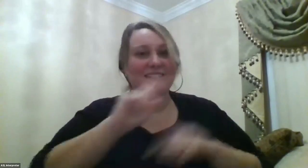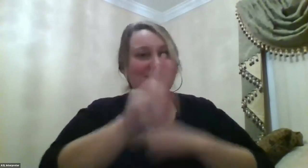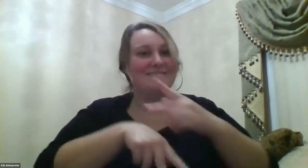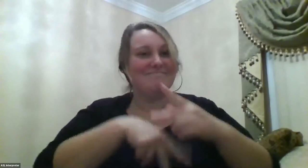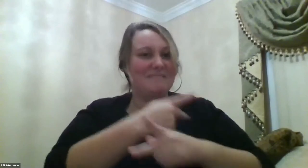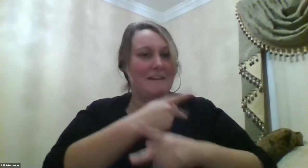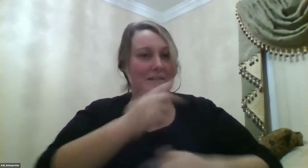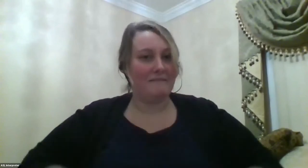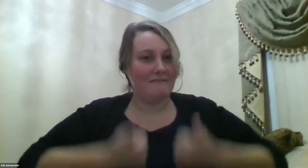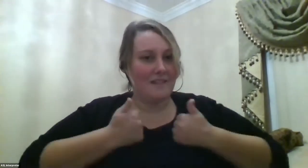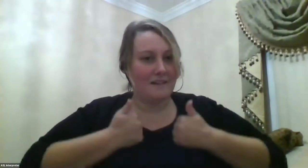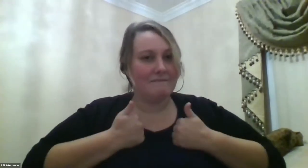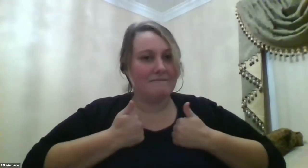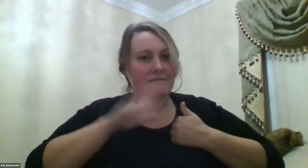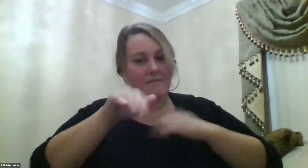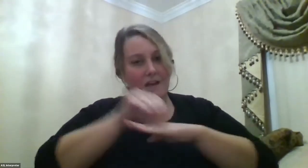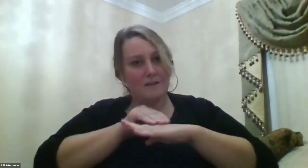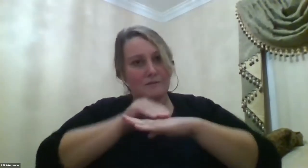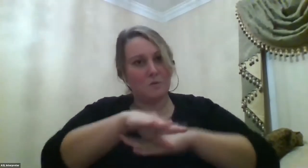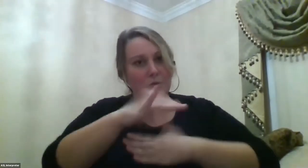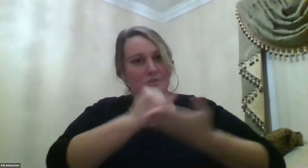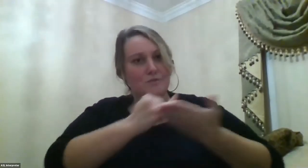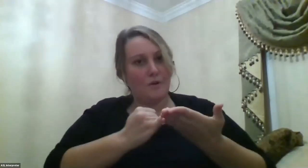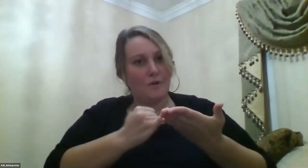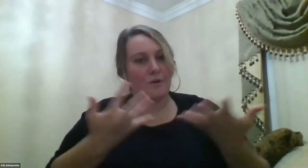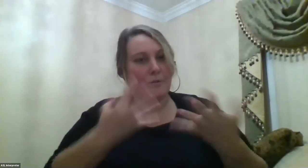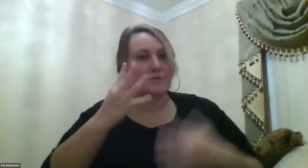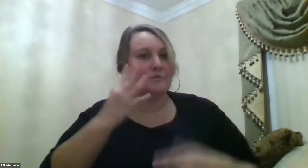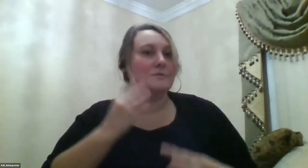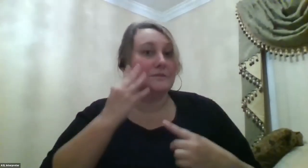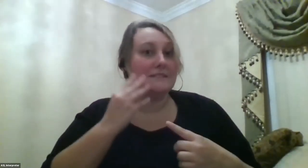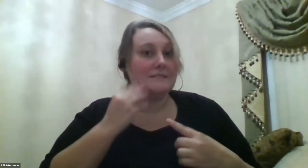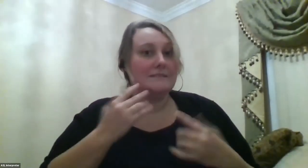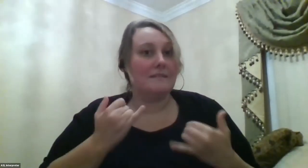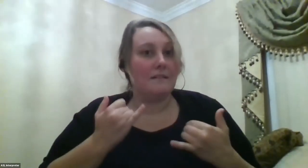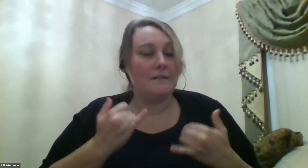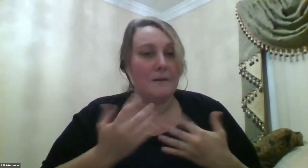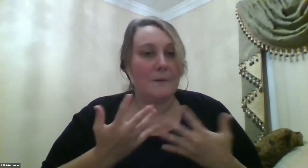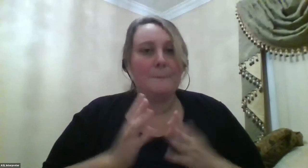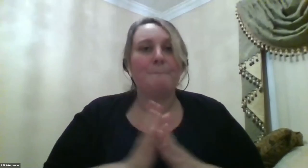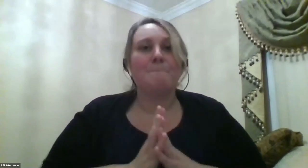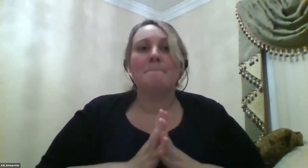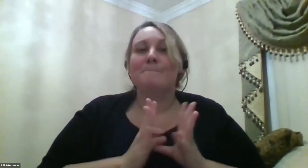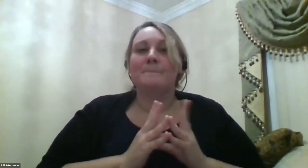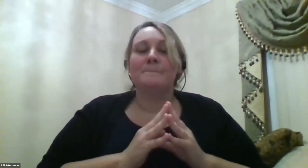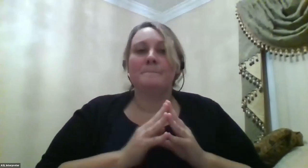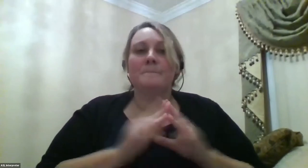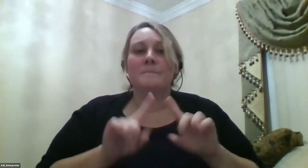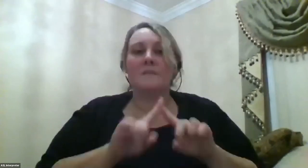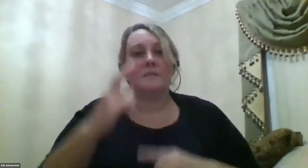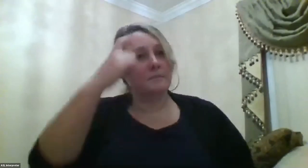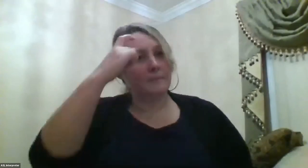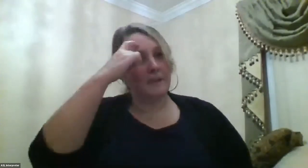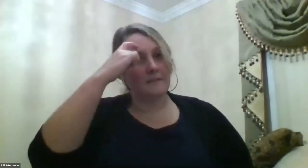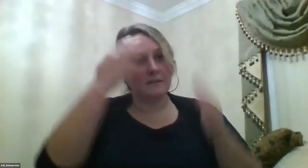that I passed through that moment. But I think that in general, um, I'm, I'm trying